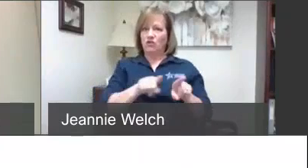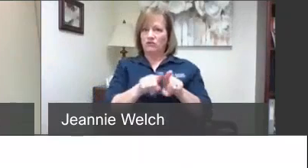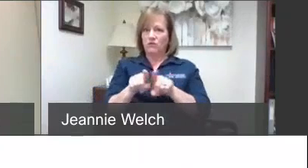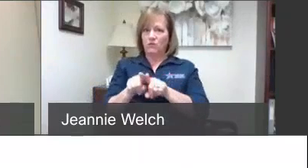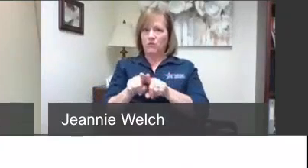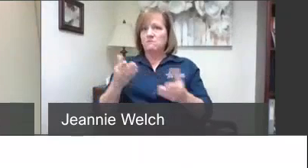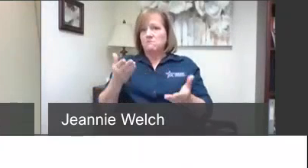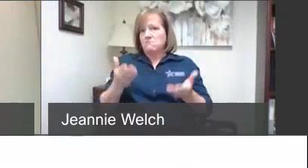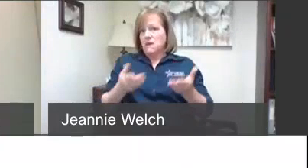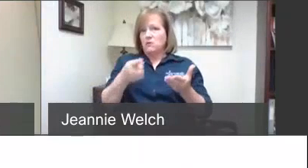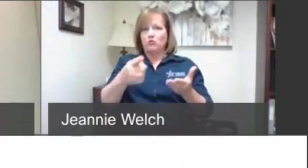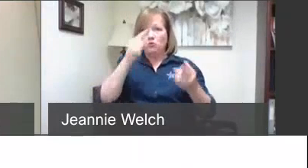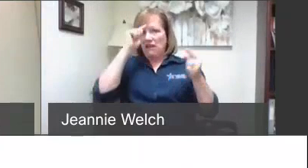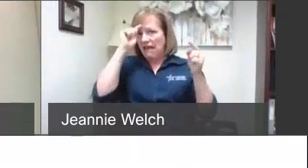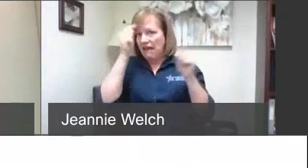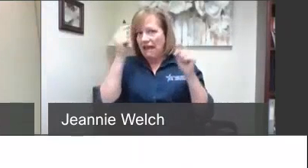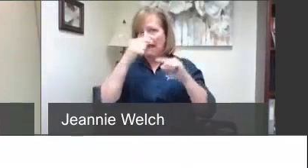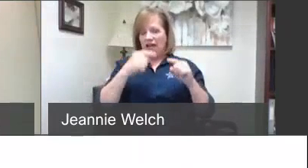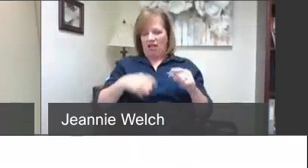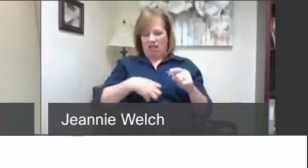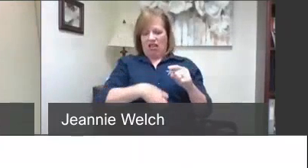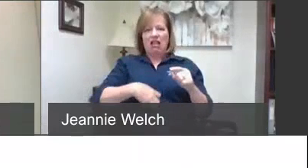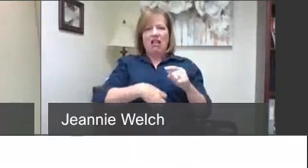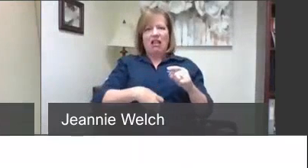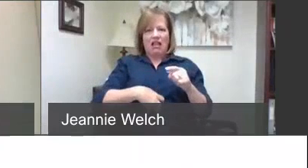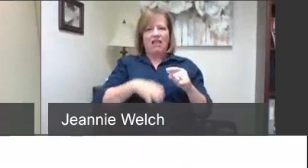aches and headaches. All of that can be a part of grief.